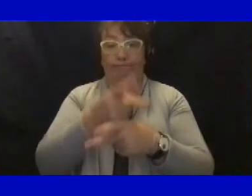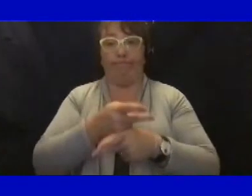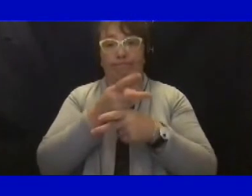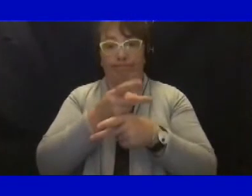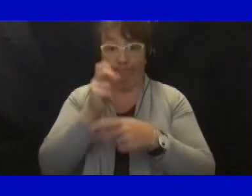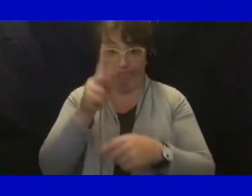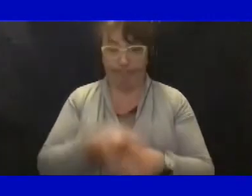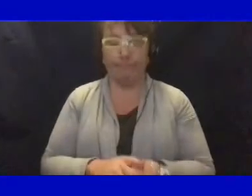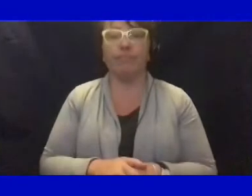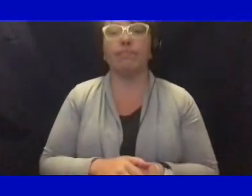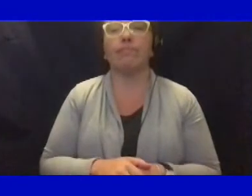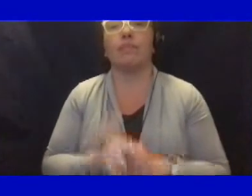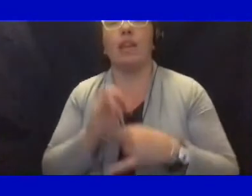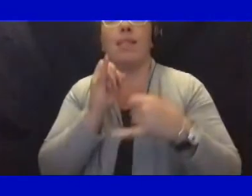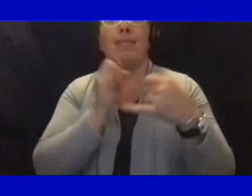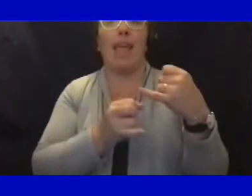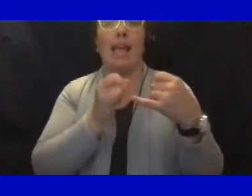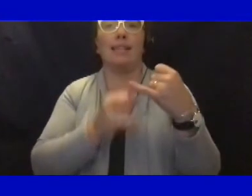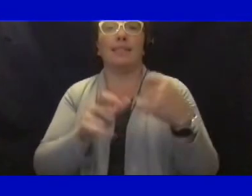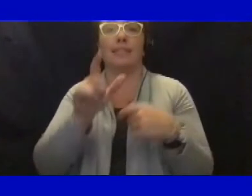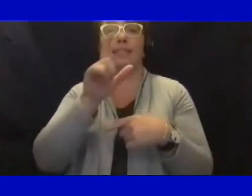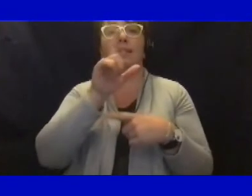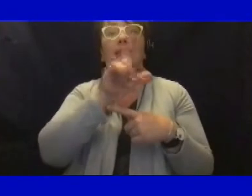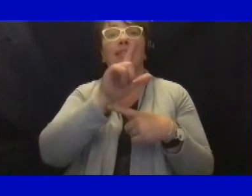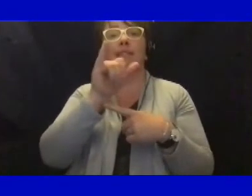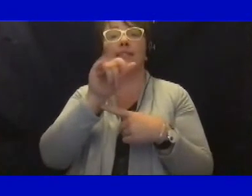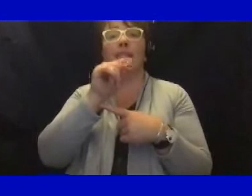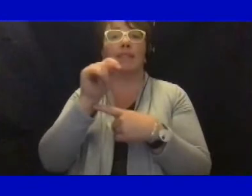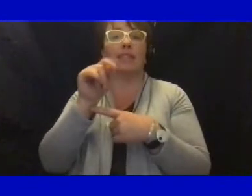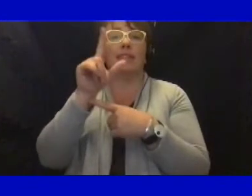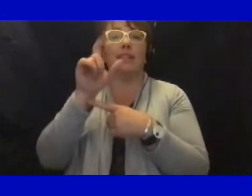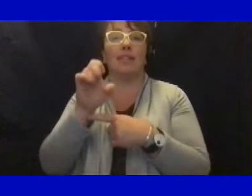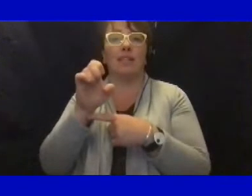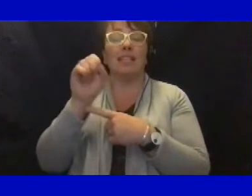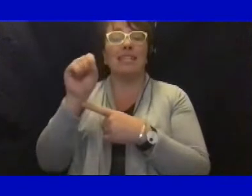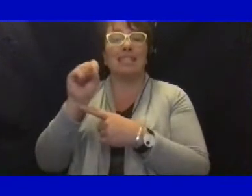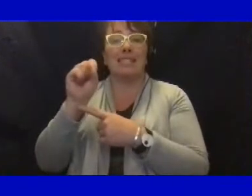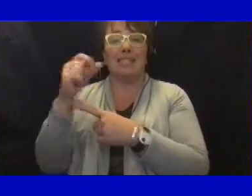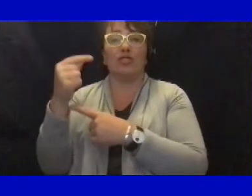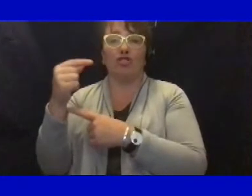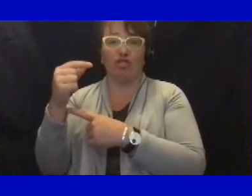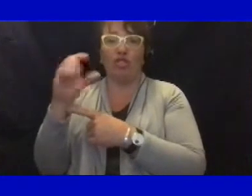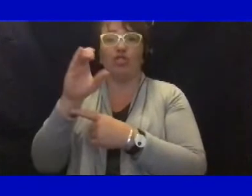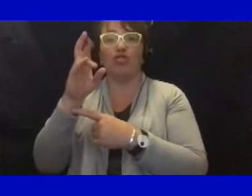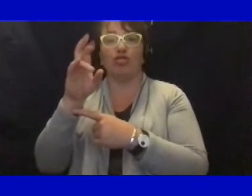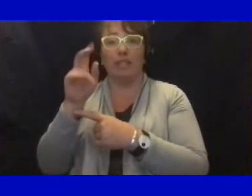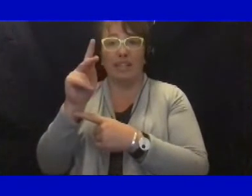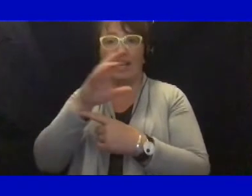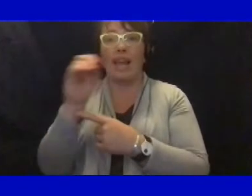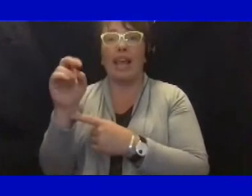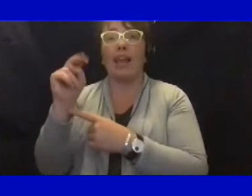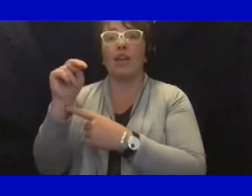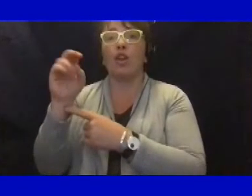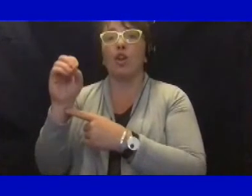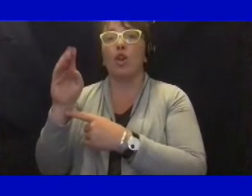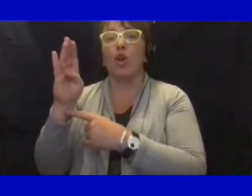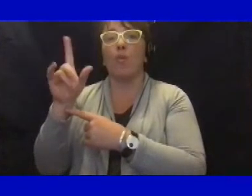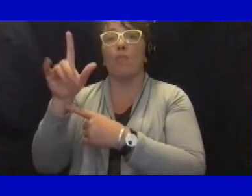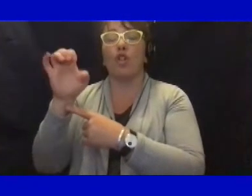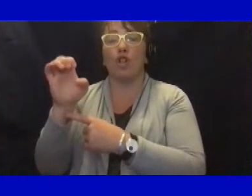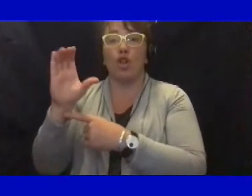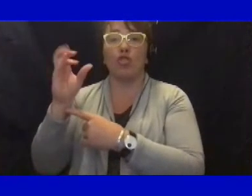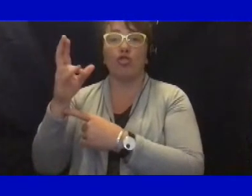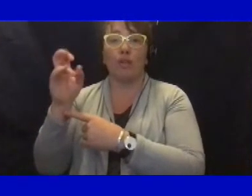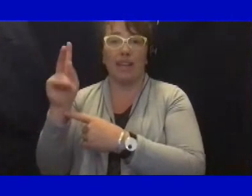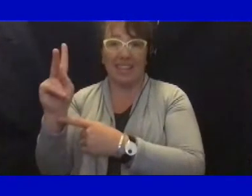Lastly, I want to talk about Little San Gorgonio and Noble Creek. Little San Gorgonio was burned by the El Dorado fire. There's about 5 square miles